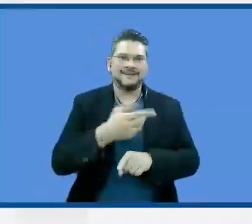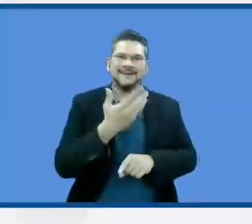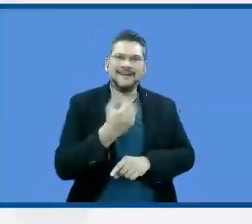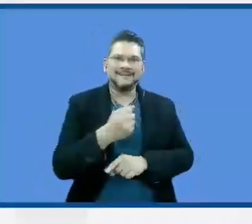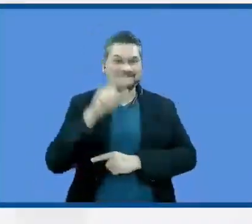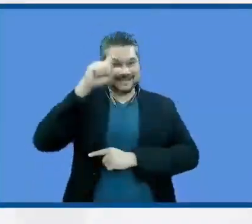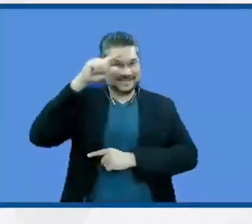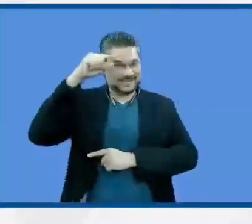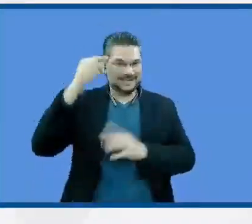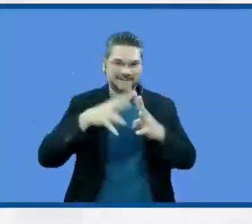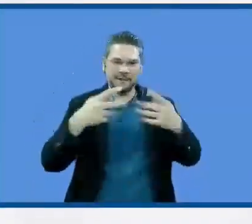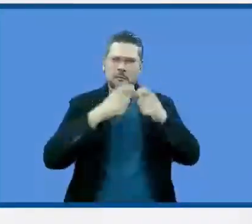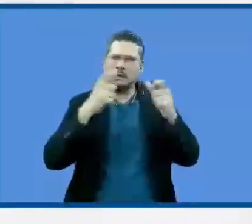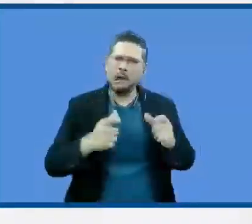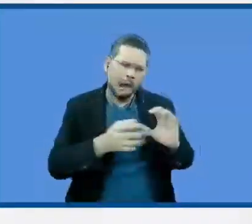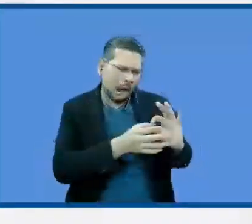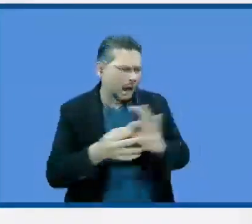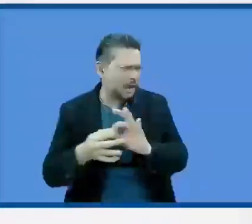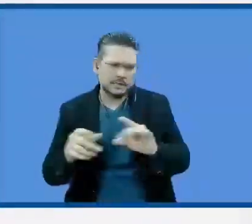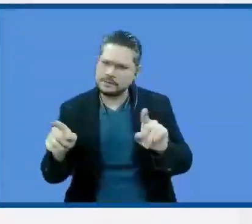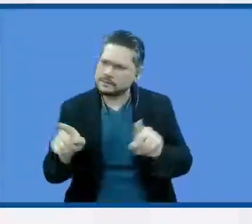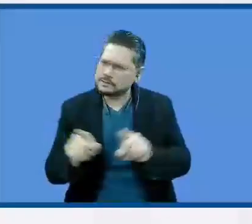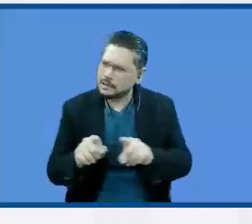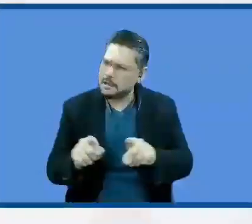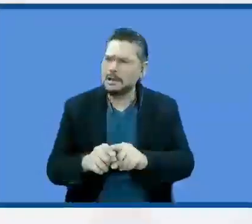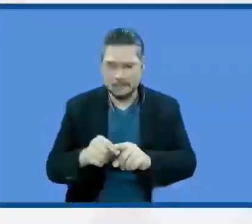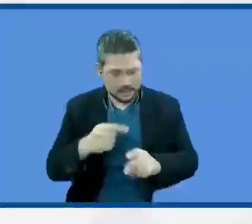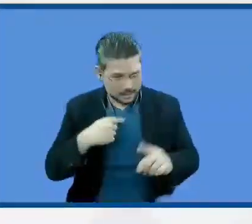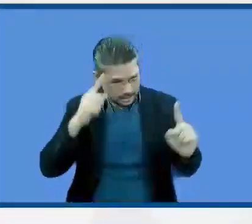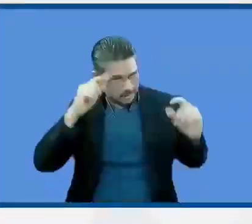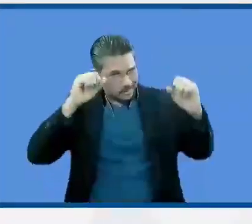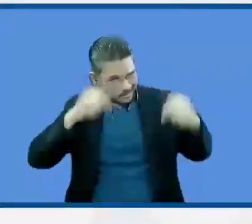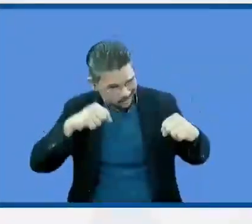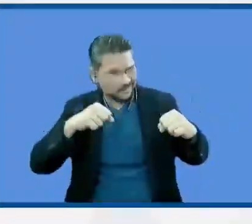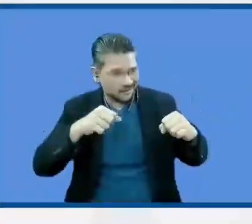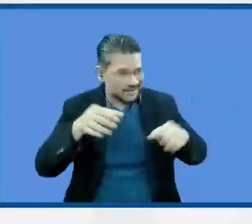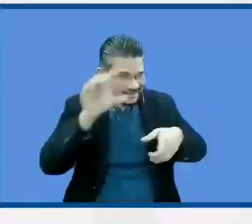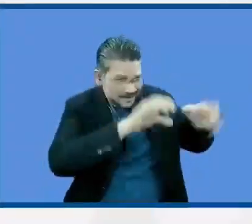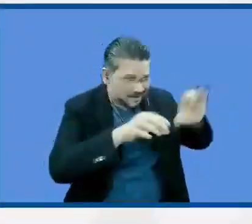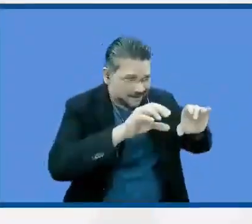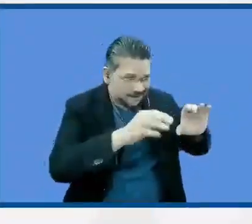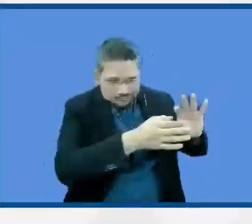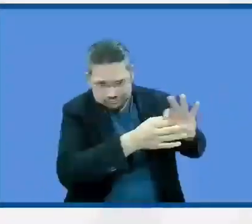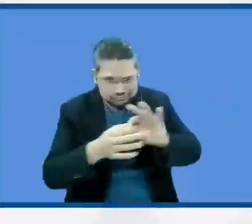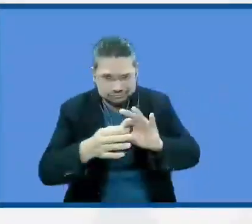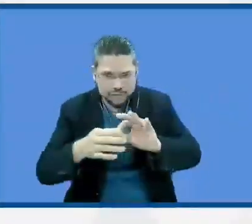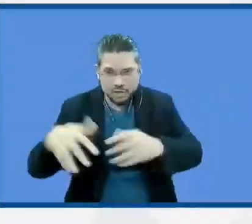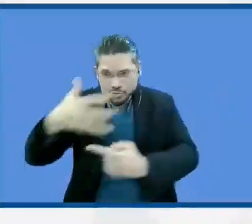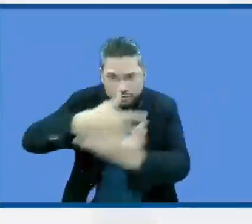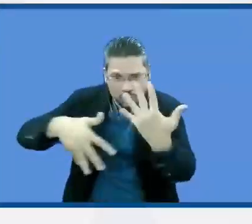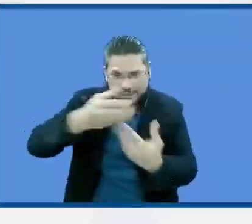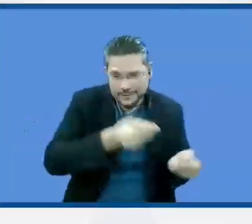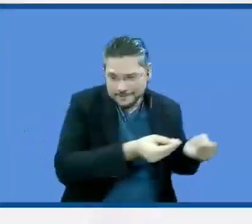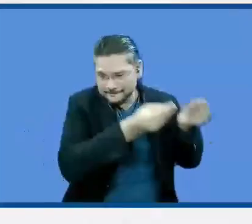you, Dr. Smith, that it's also how we bring science to society, including to policymakers. That is also an